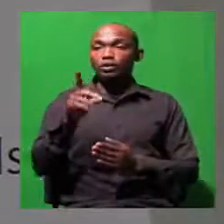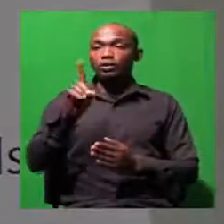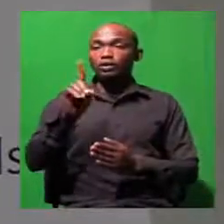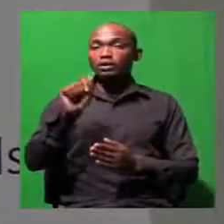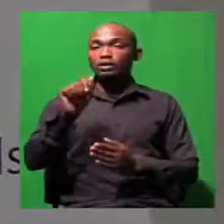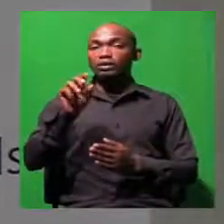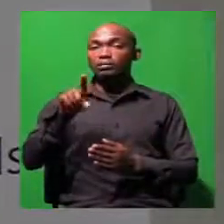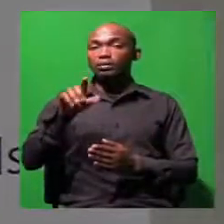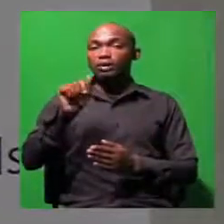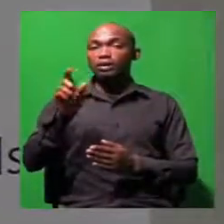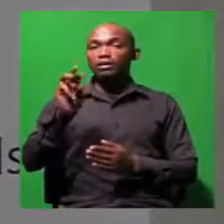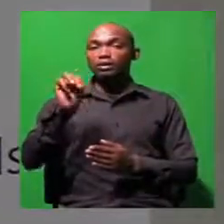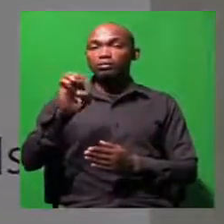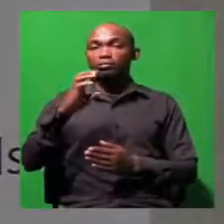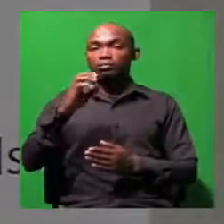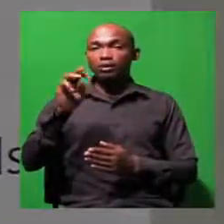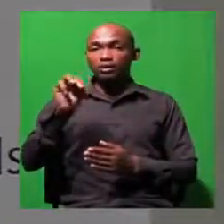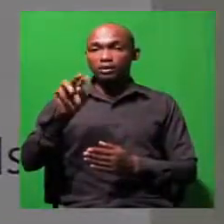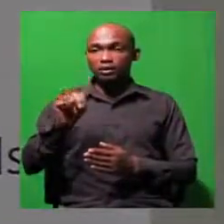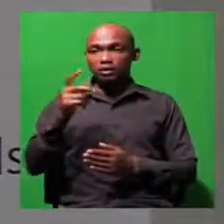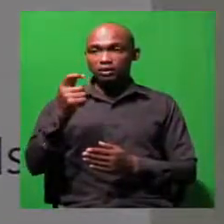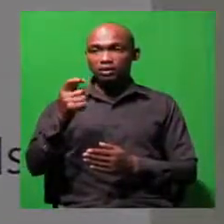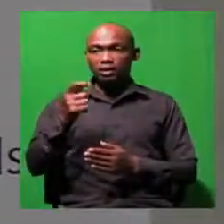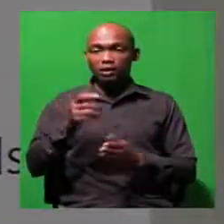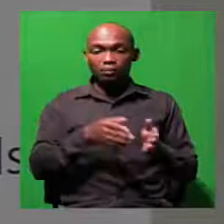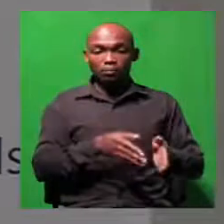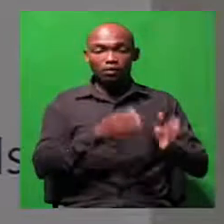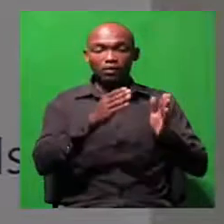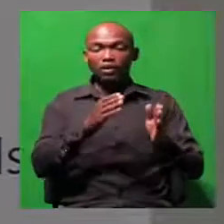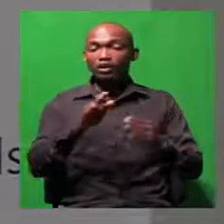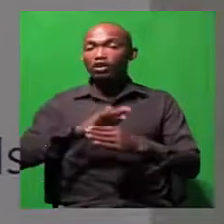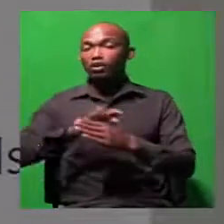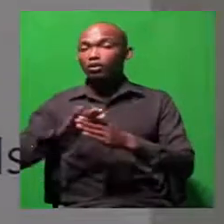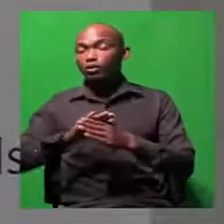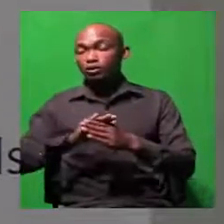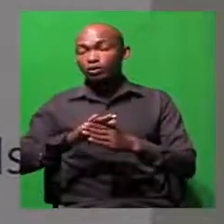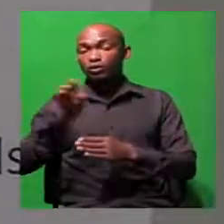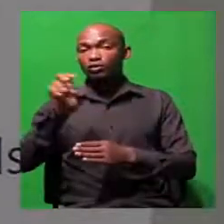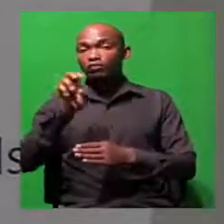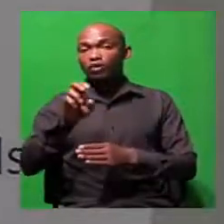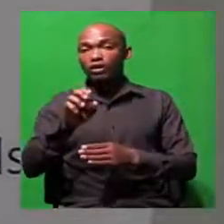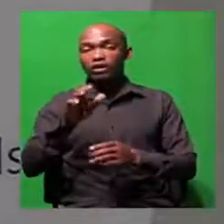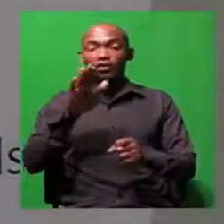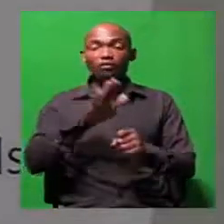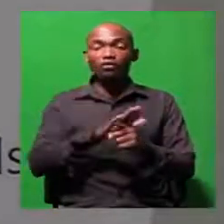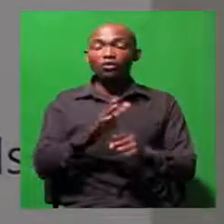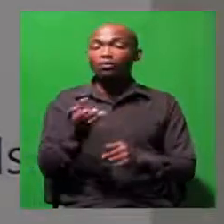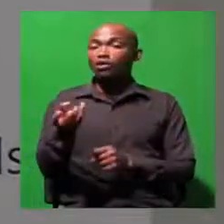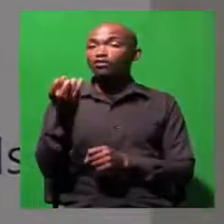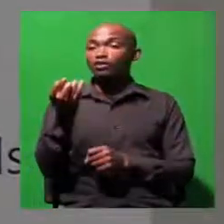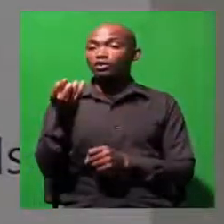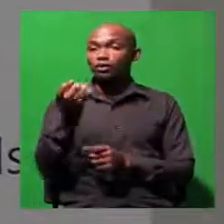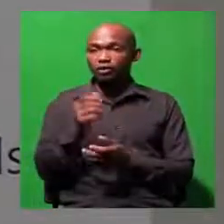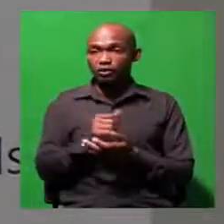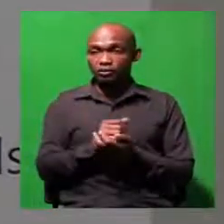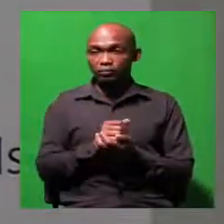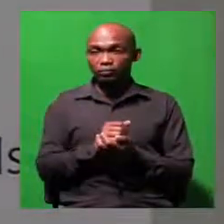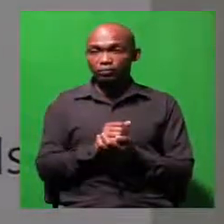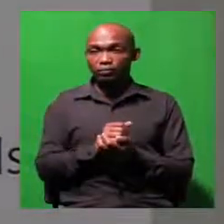2 displacement method used to find the volume of the irregular solid like a